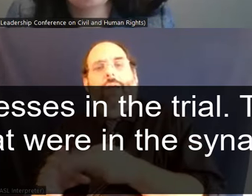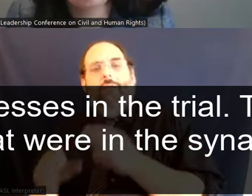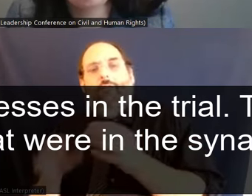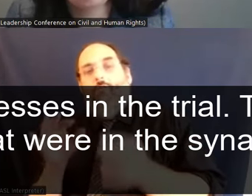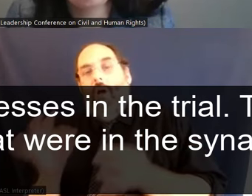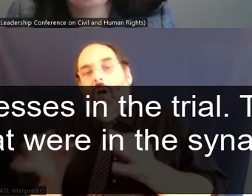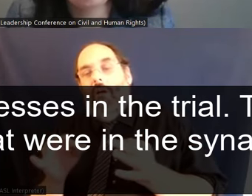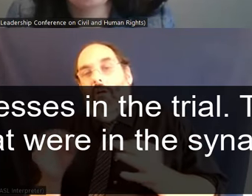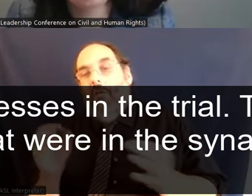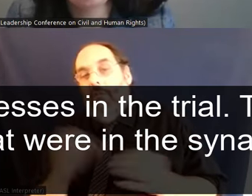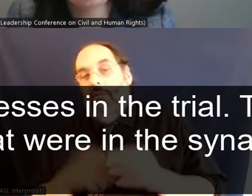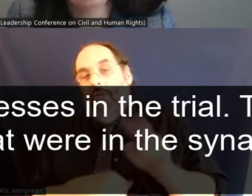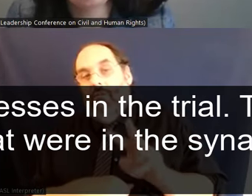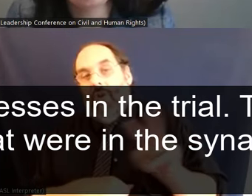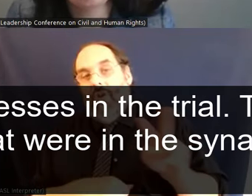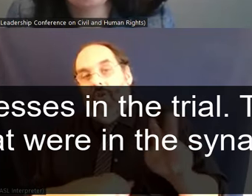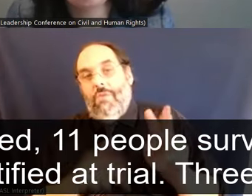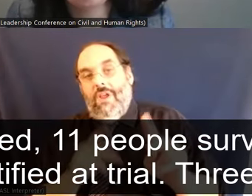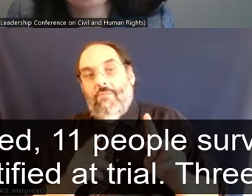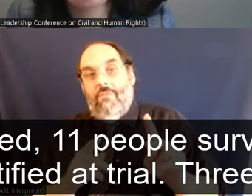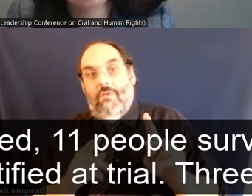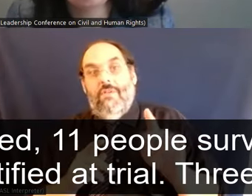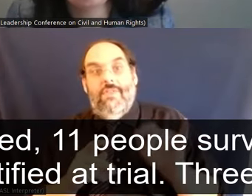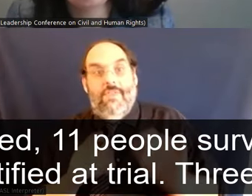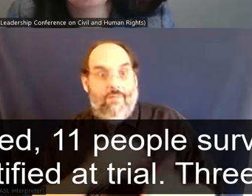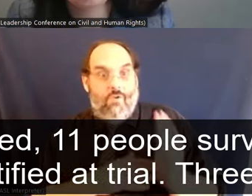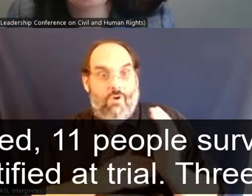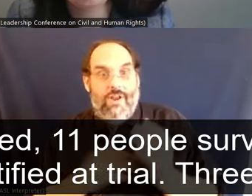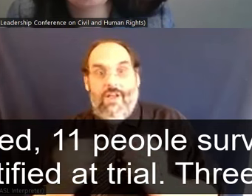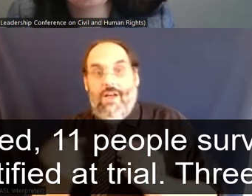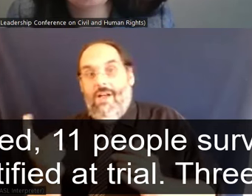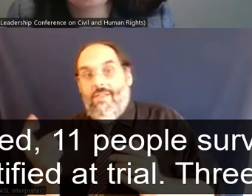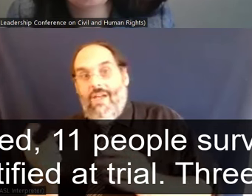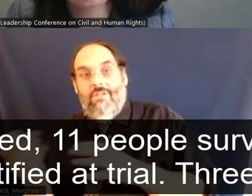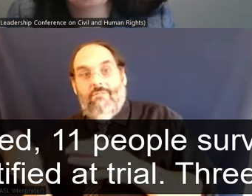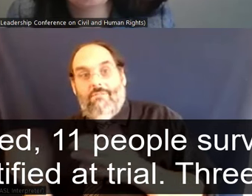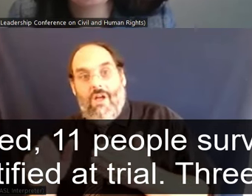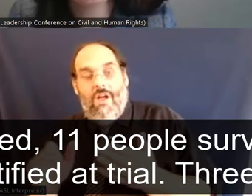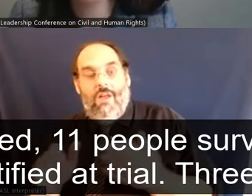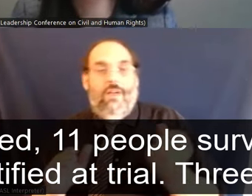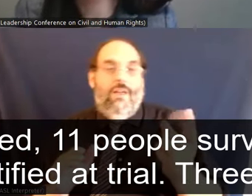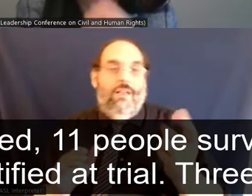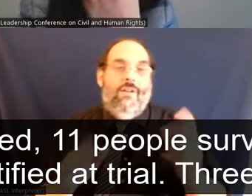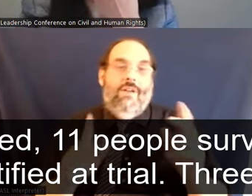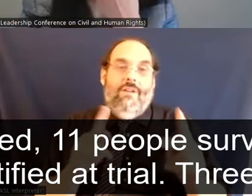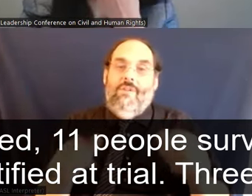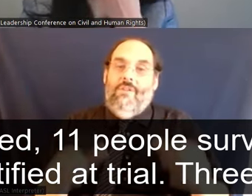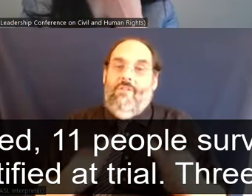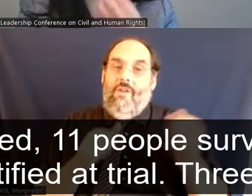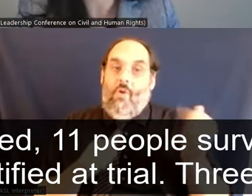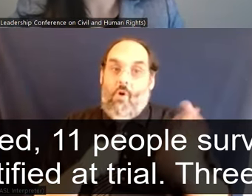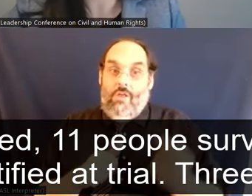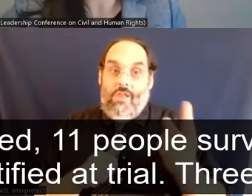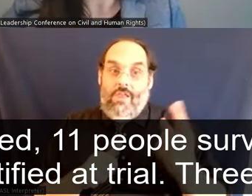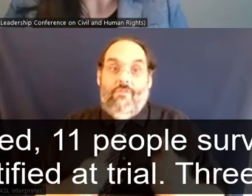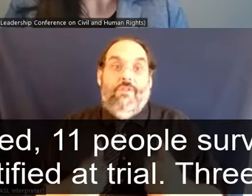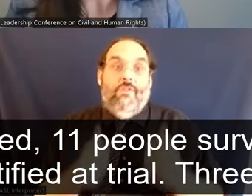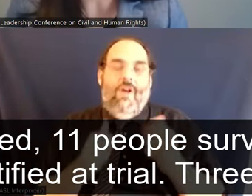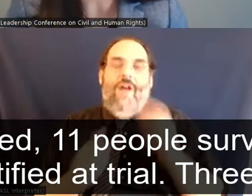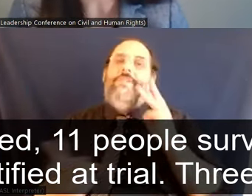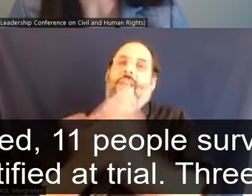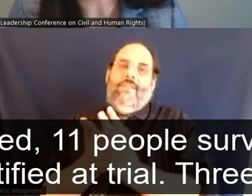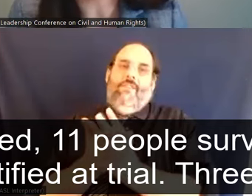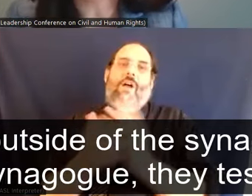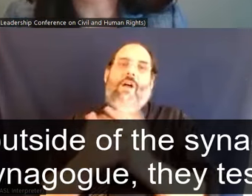There were 22 people who were in the synagogue that morning. 11 people died, 11 people survived. All 11 who survived testified at